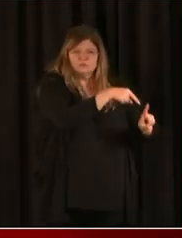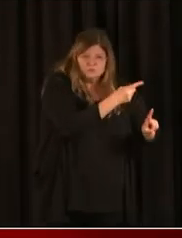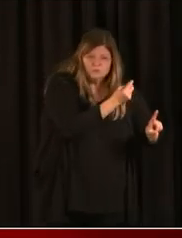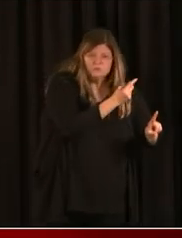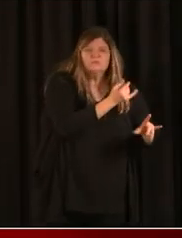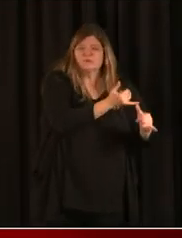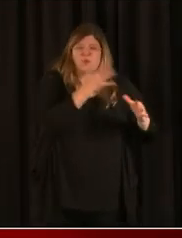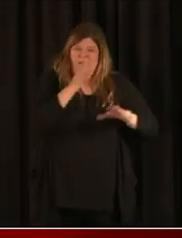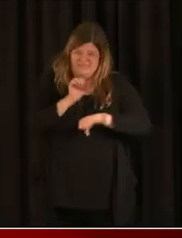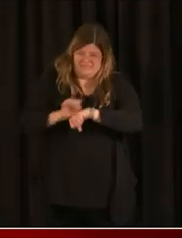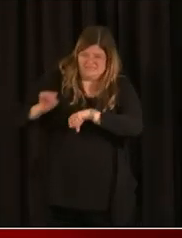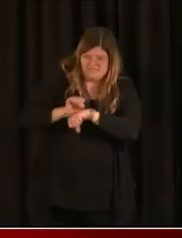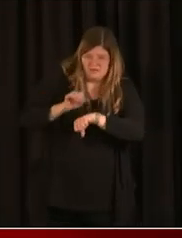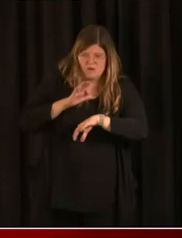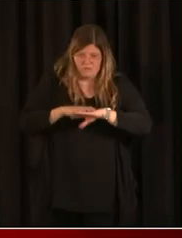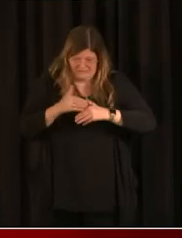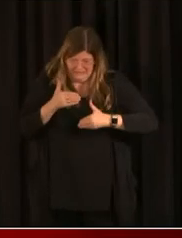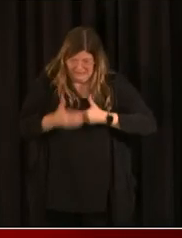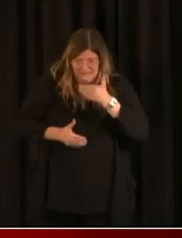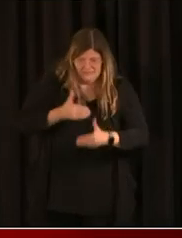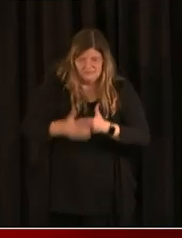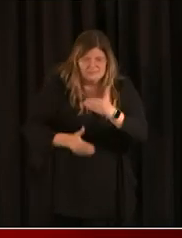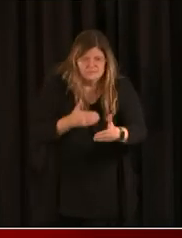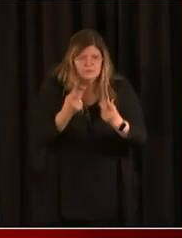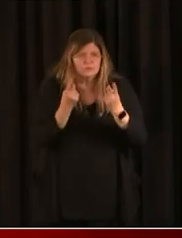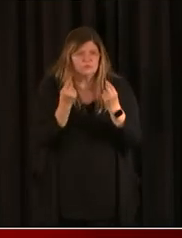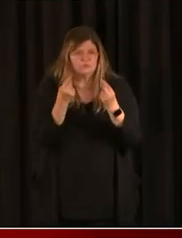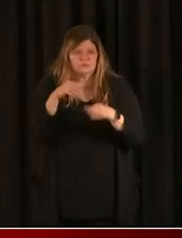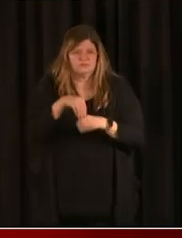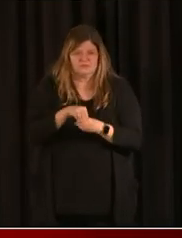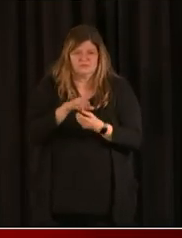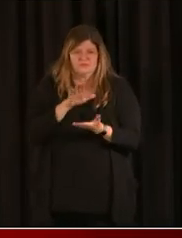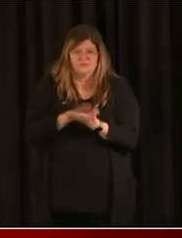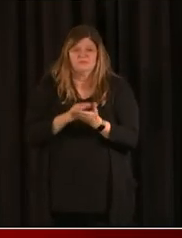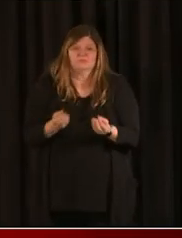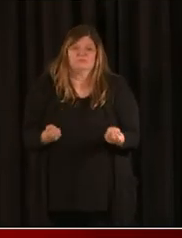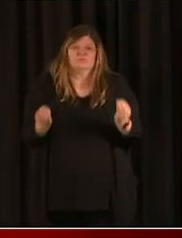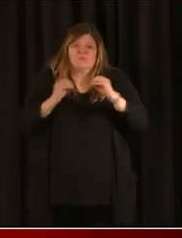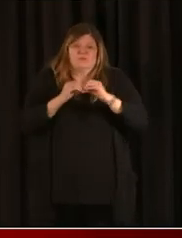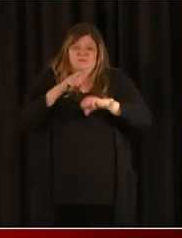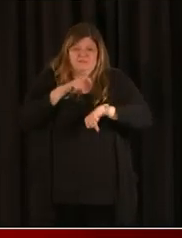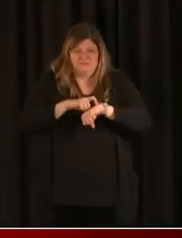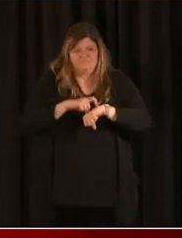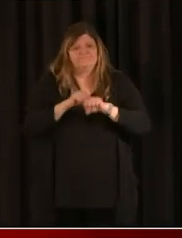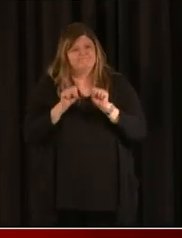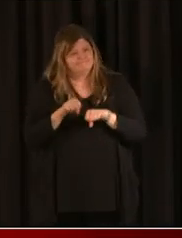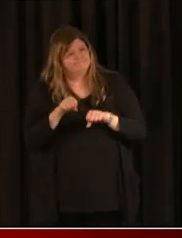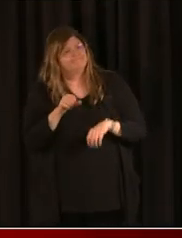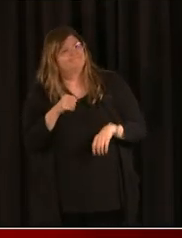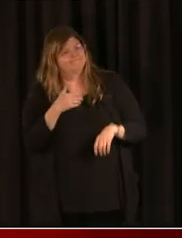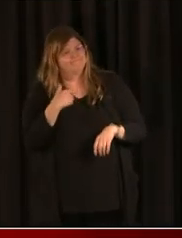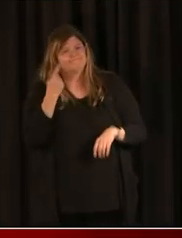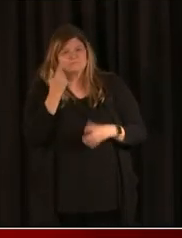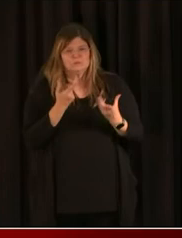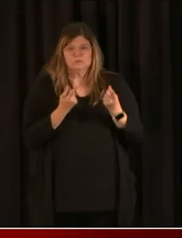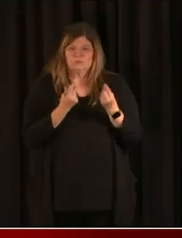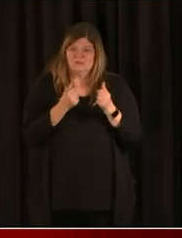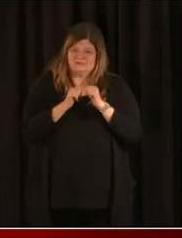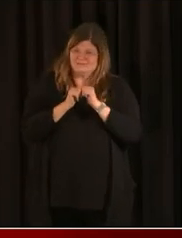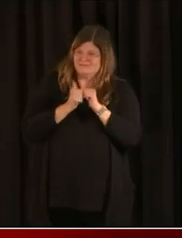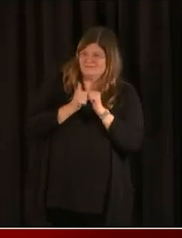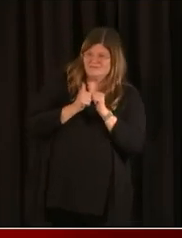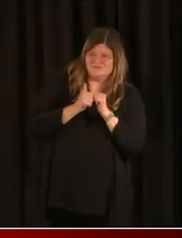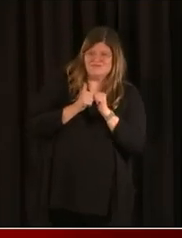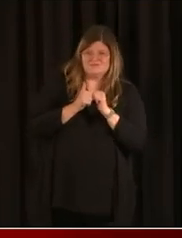in our plans for acceleration, where we can give students more time. And of course, we're always thinking about how we can